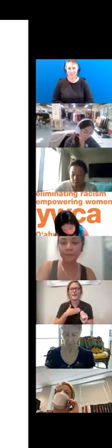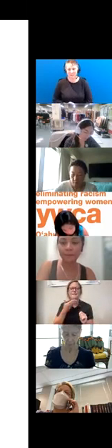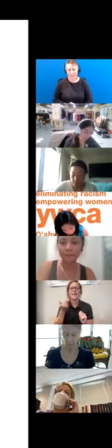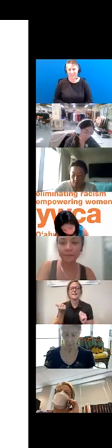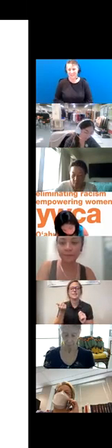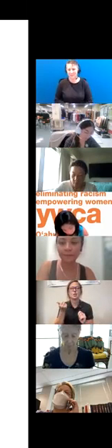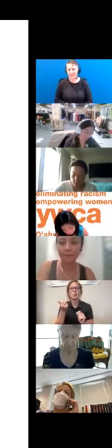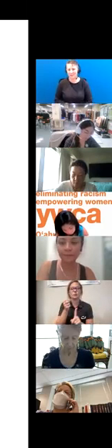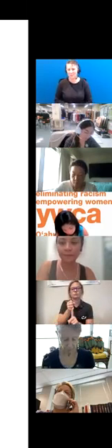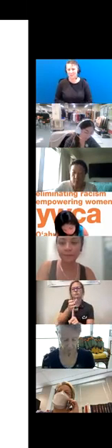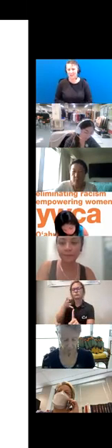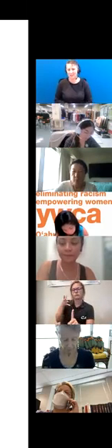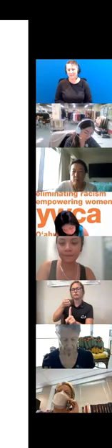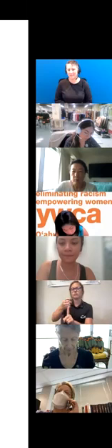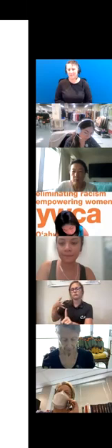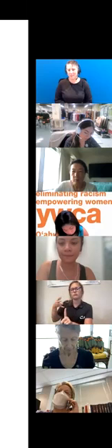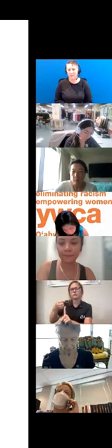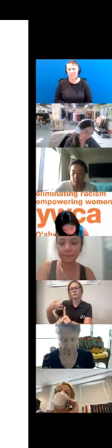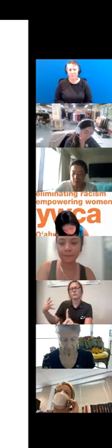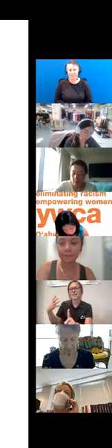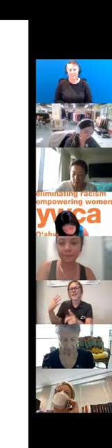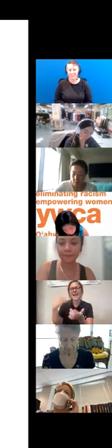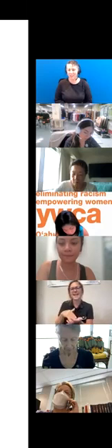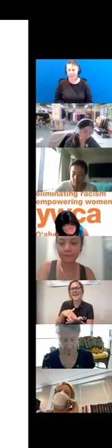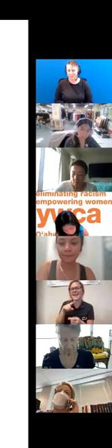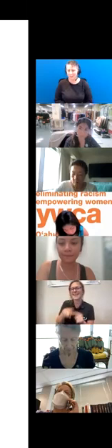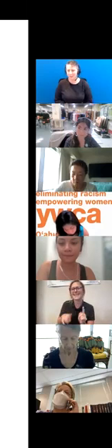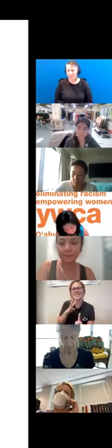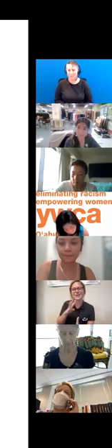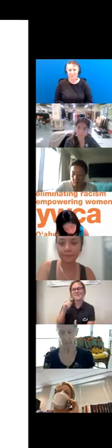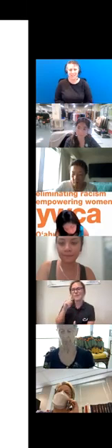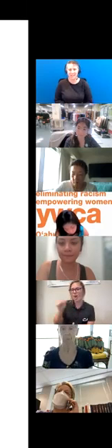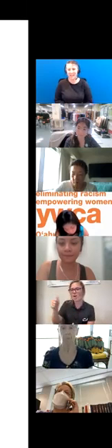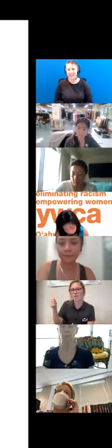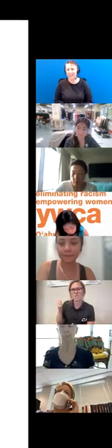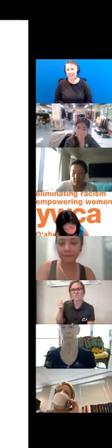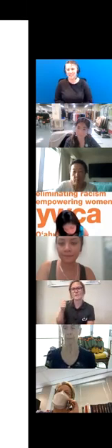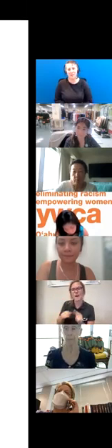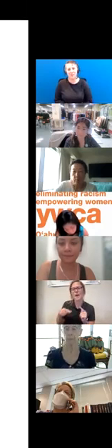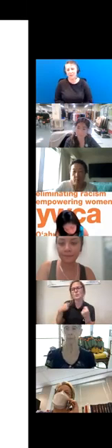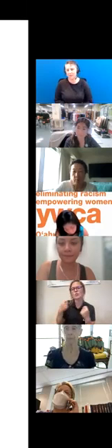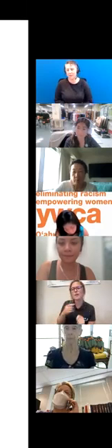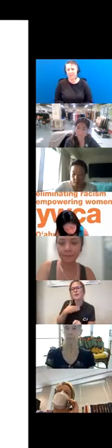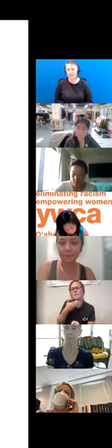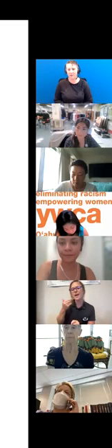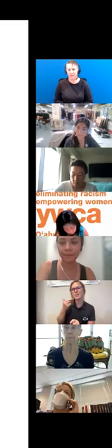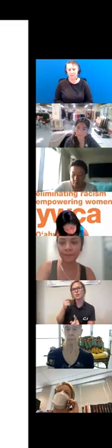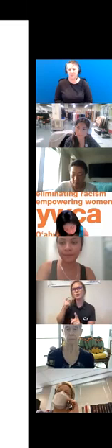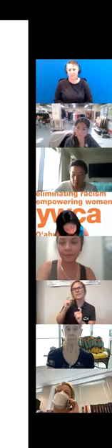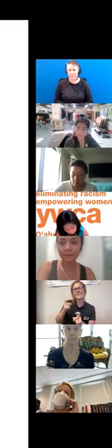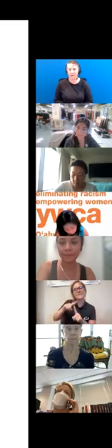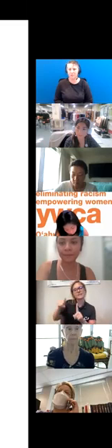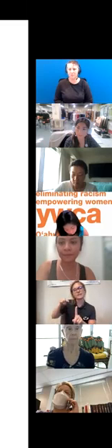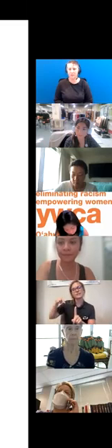bit complex, but I'm trying my best to try to describe the whole community. Again, I can't speak for everybody and how they